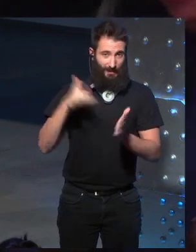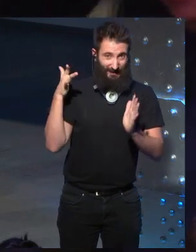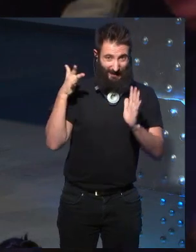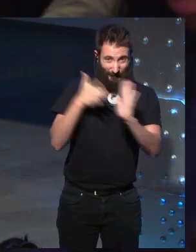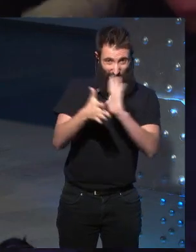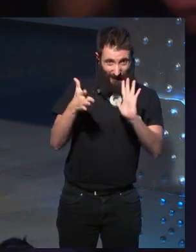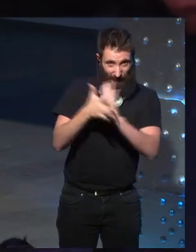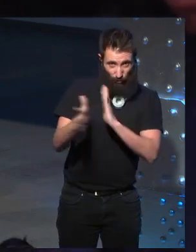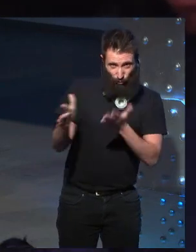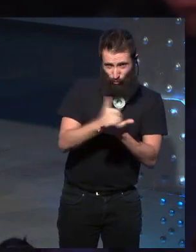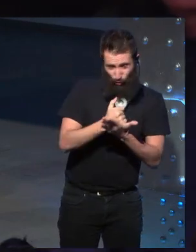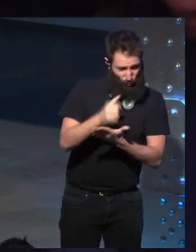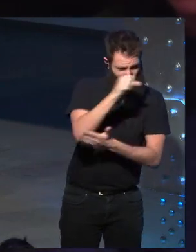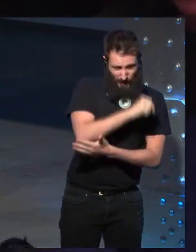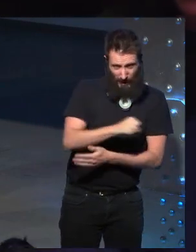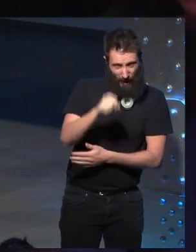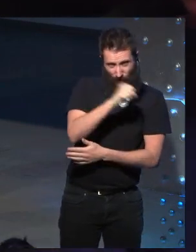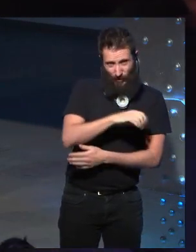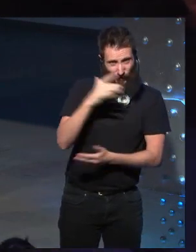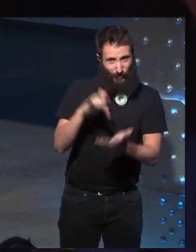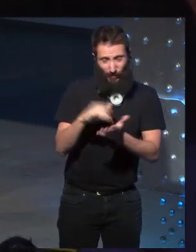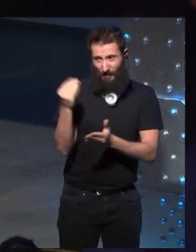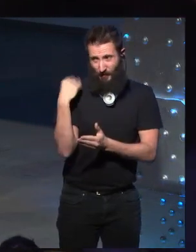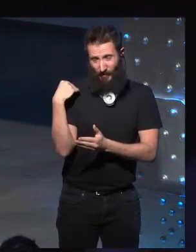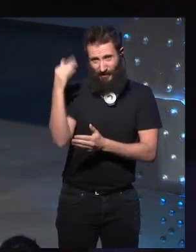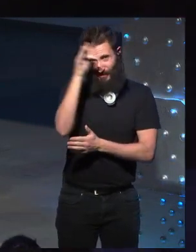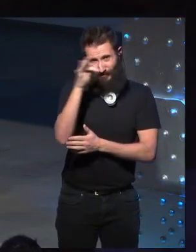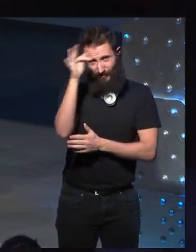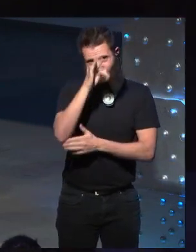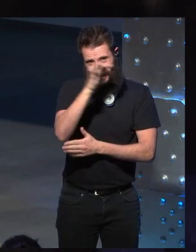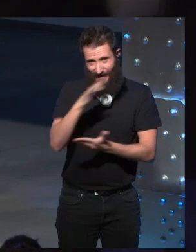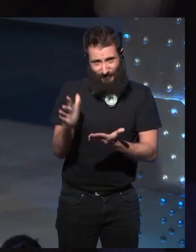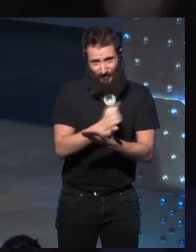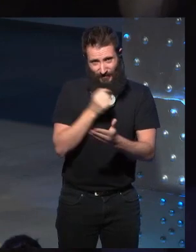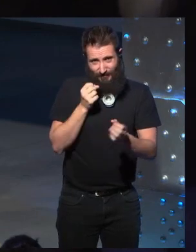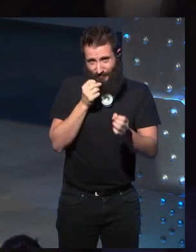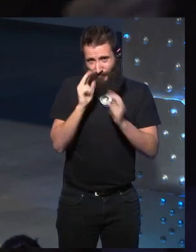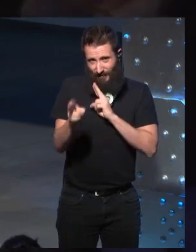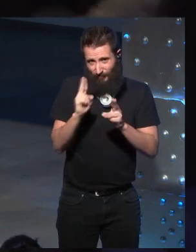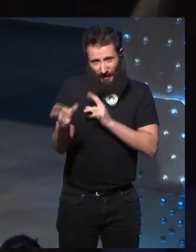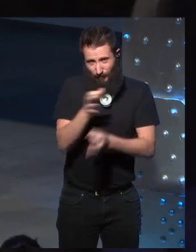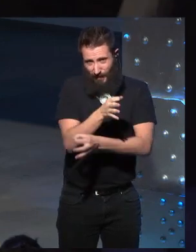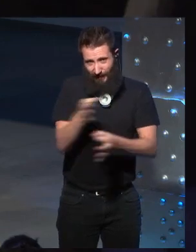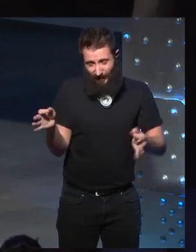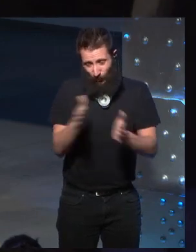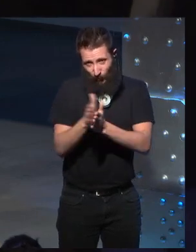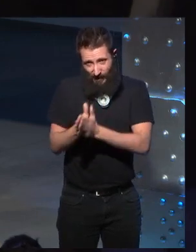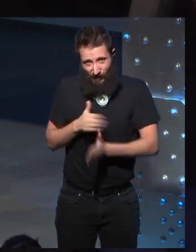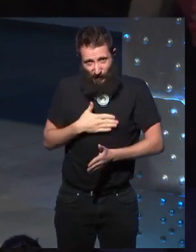Okay, so having explained everything so marvelously, all the theories, and